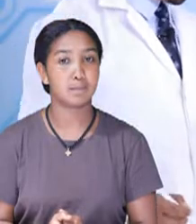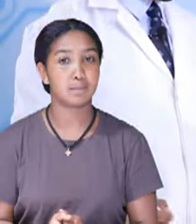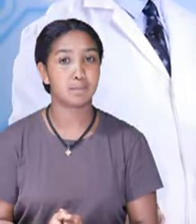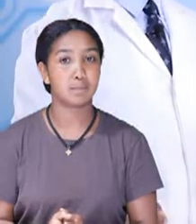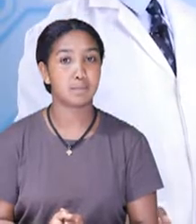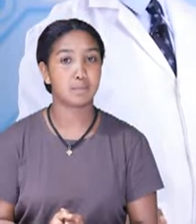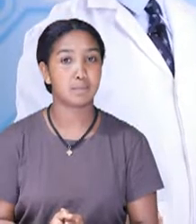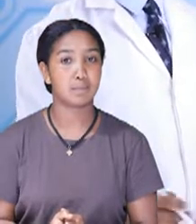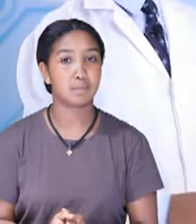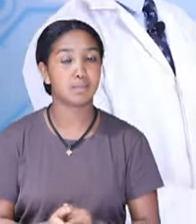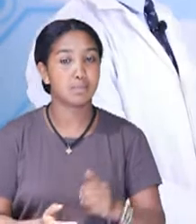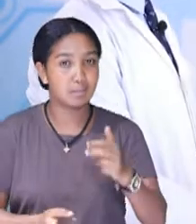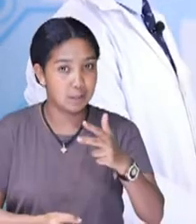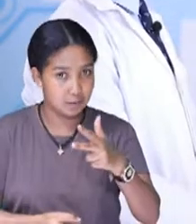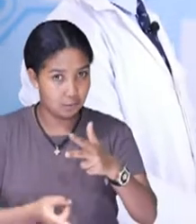Let's proceed to the third